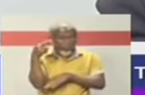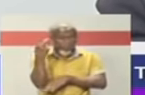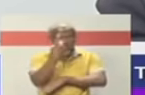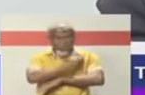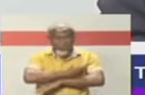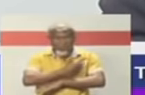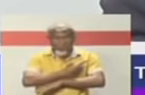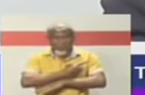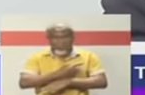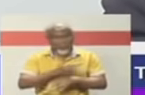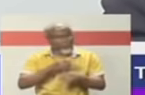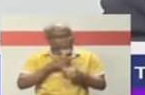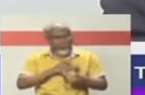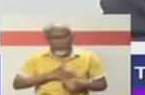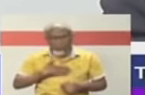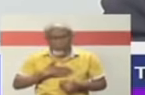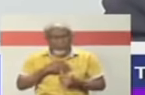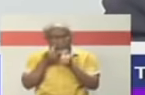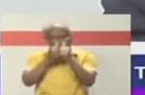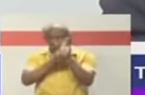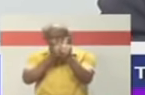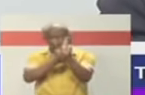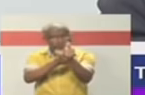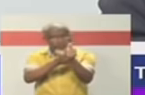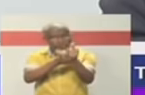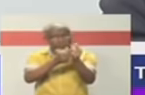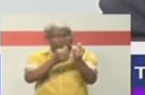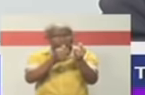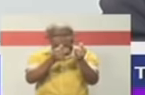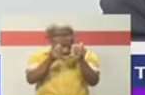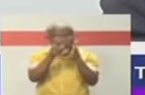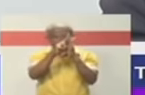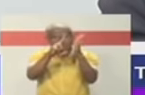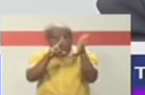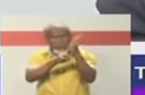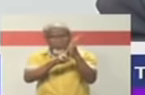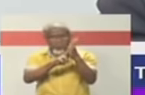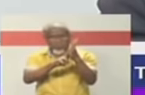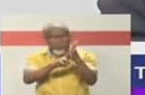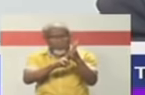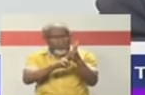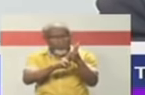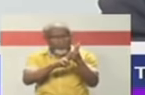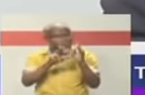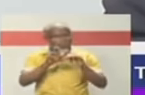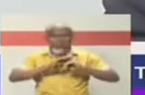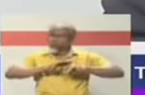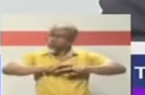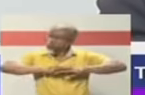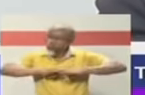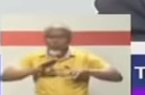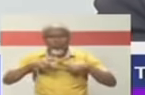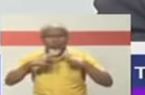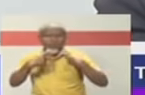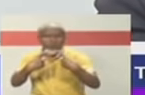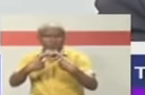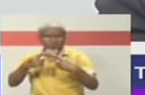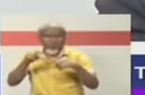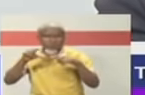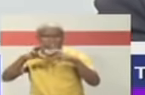regulations, stay apart, avoid those group limes, etc. It's a very small sacrifice to